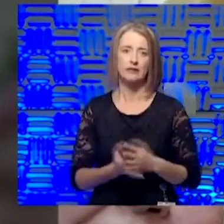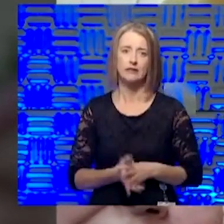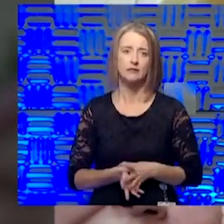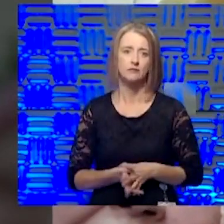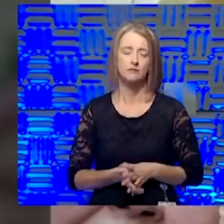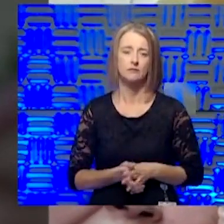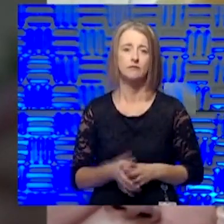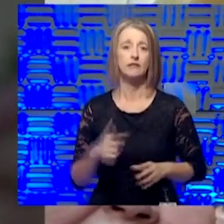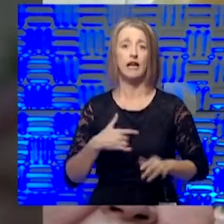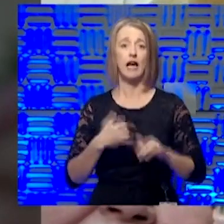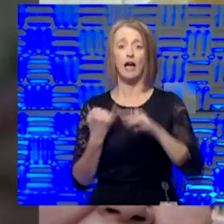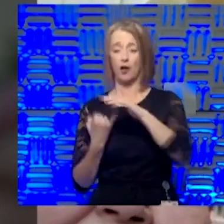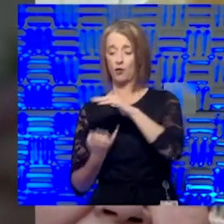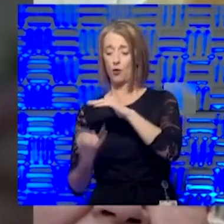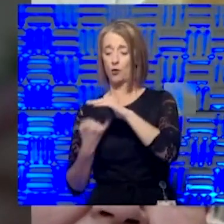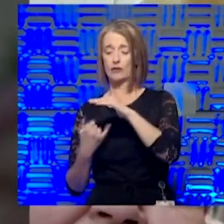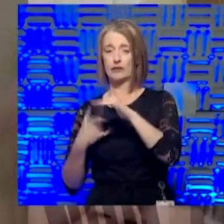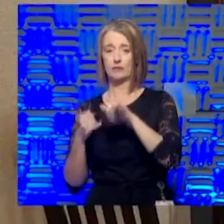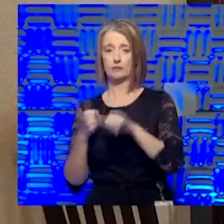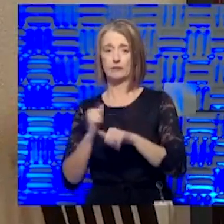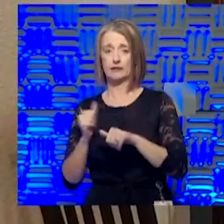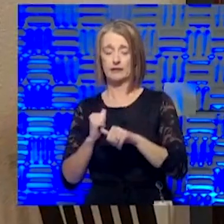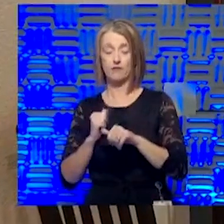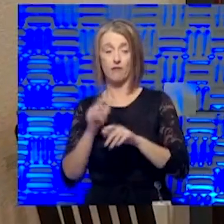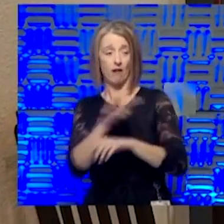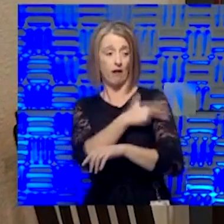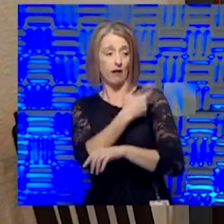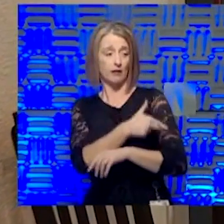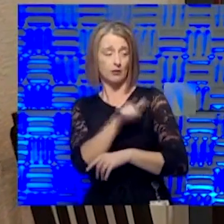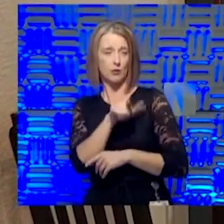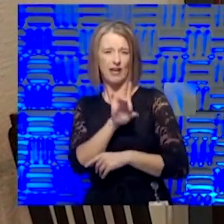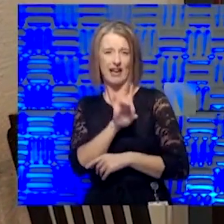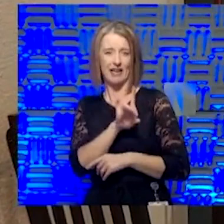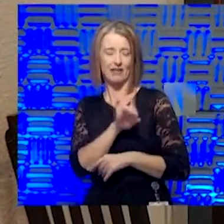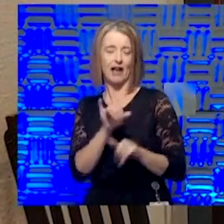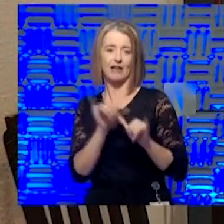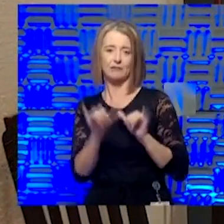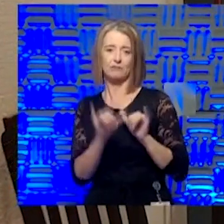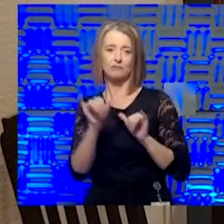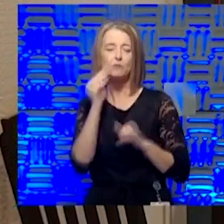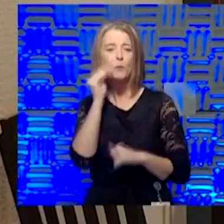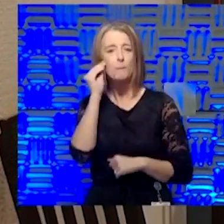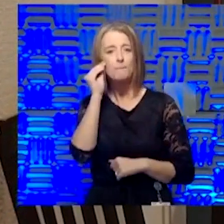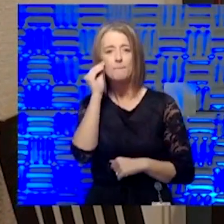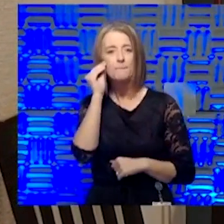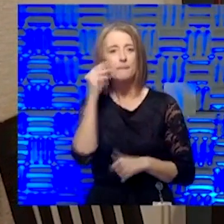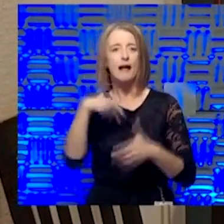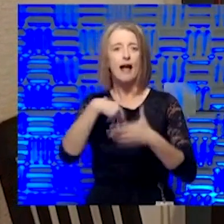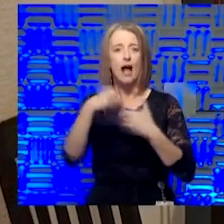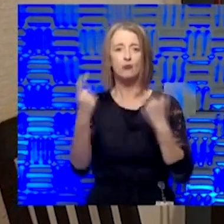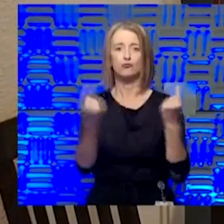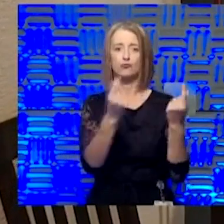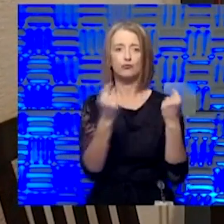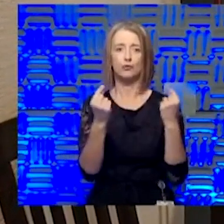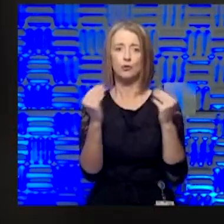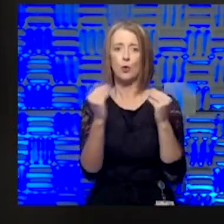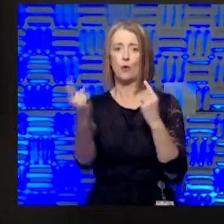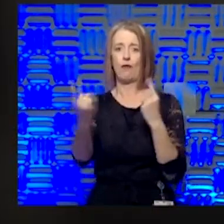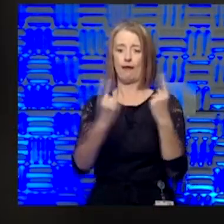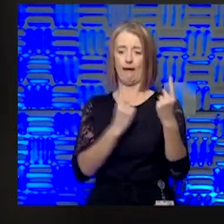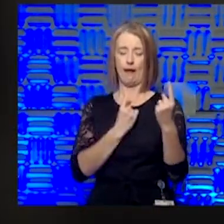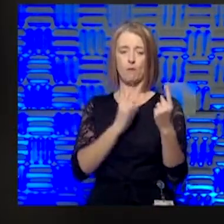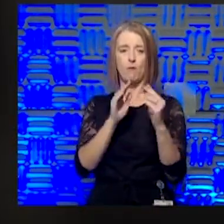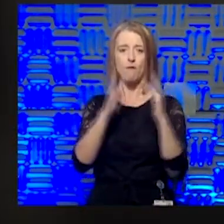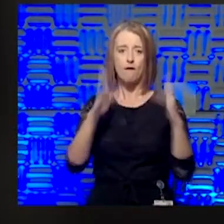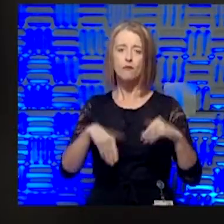I quarantined myself after I took him to the hospital on the 28th. So I did not go anywhere. Nobody came to the